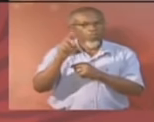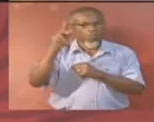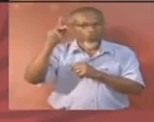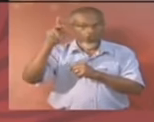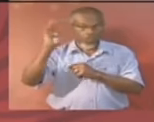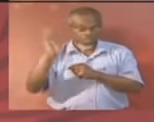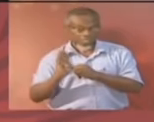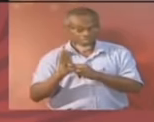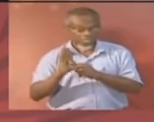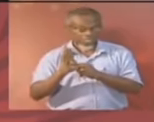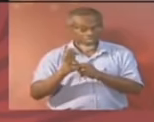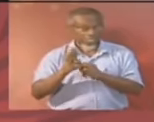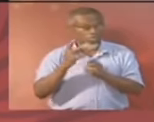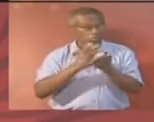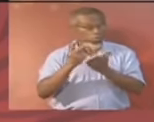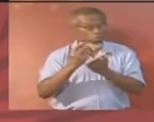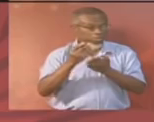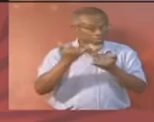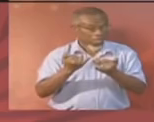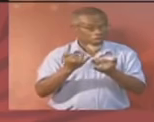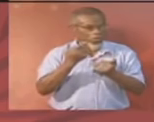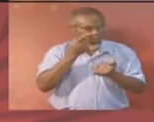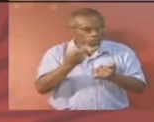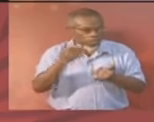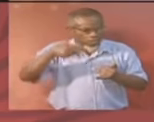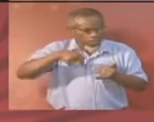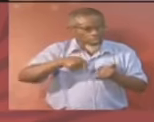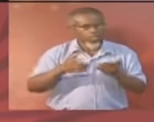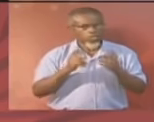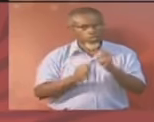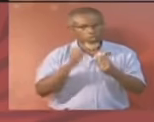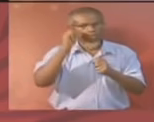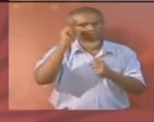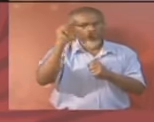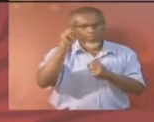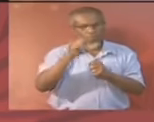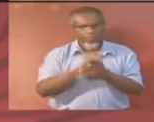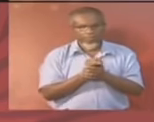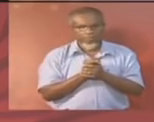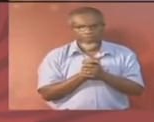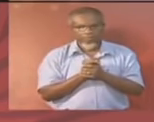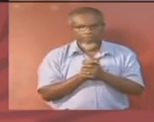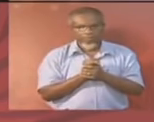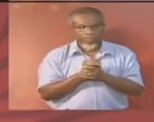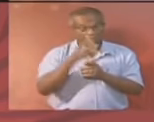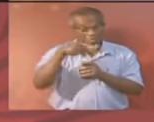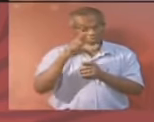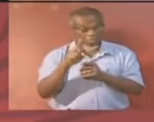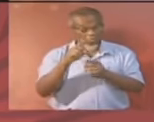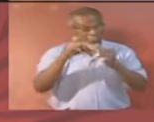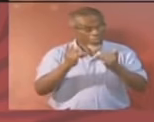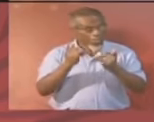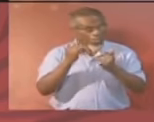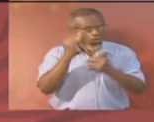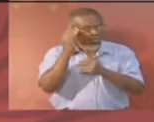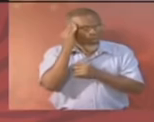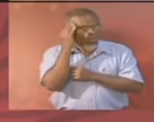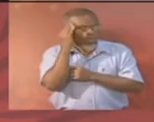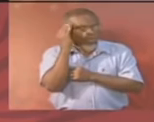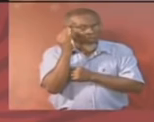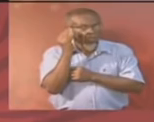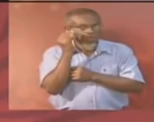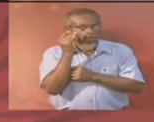ago. I should emphasize that the P1 is the first variant of concern to have been detected in the